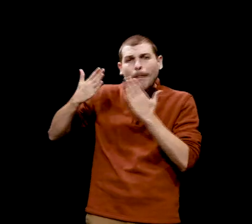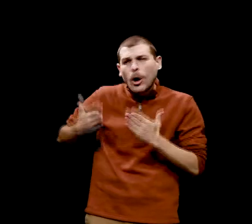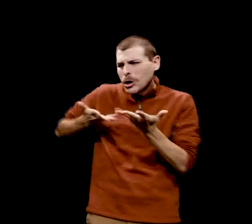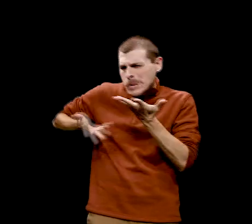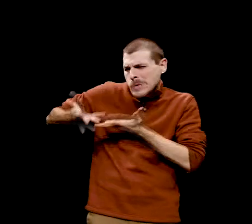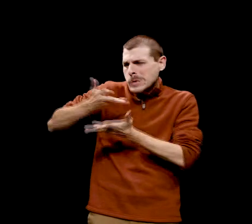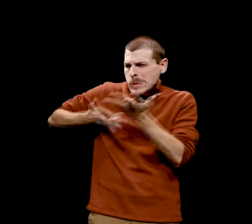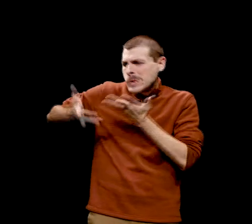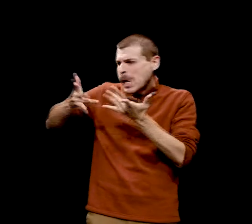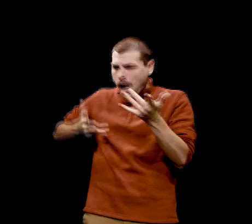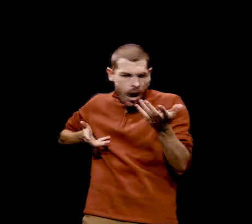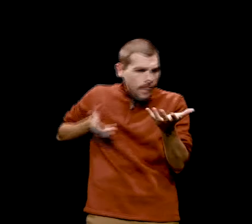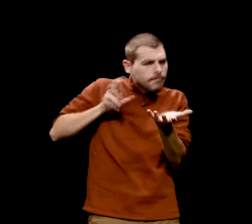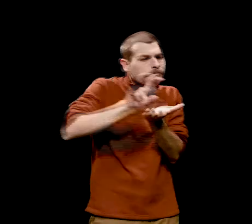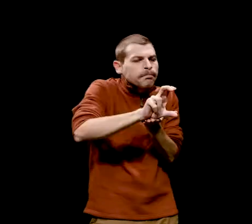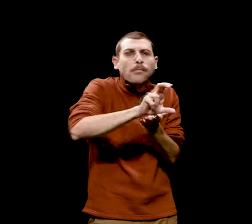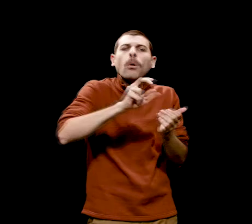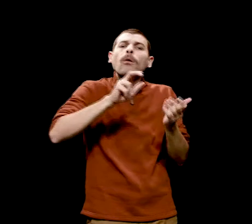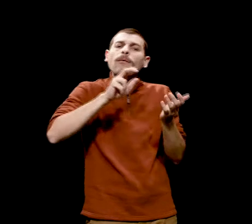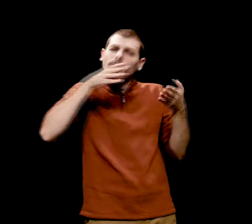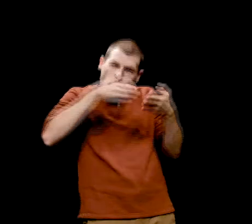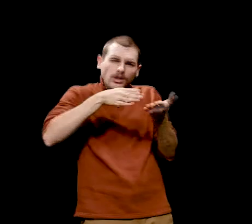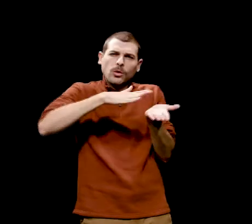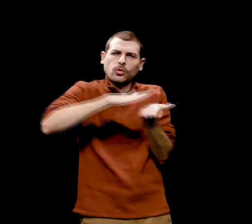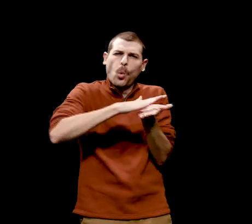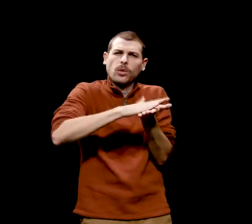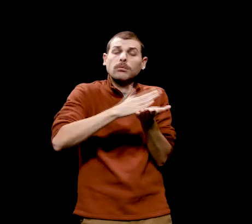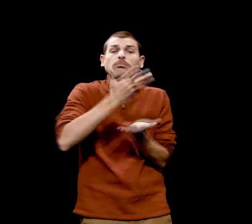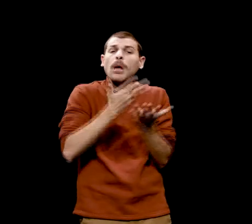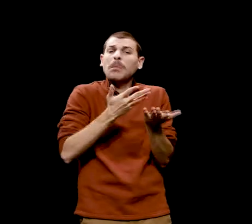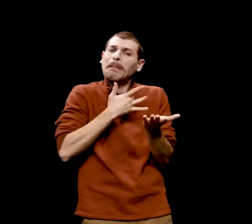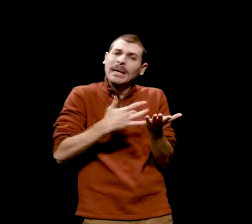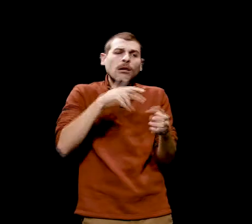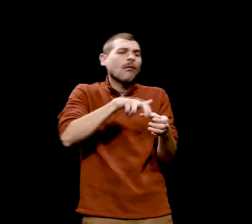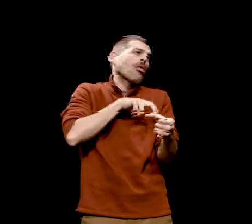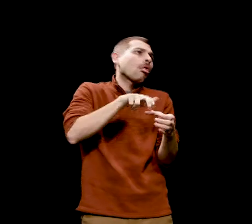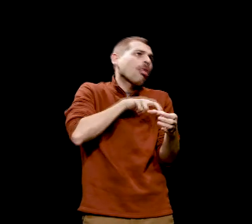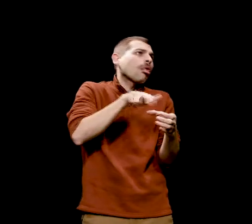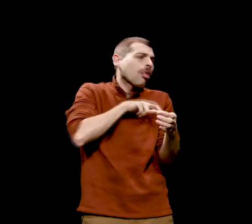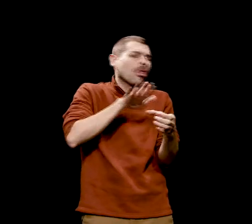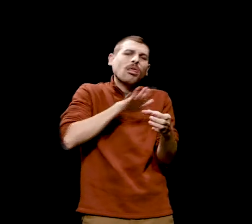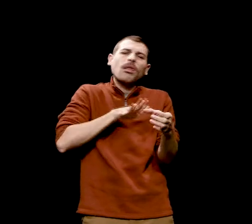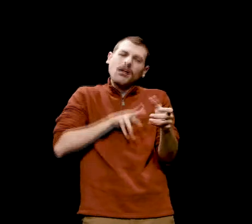vulnerable communities and schools with high turnover, making sure that we're caring for the needs of people in East Portland in